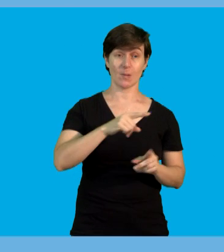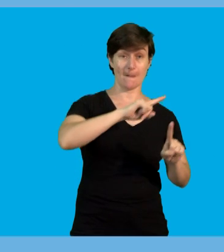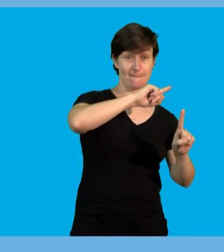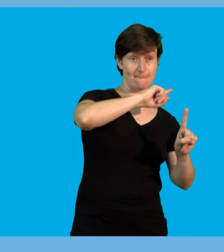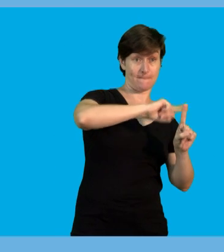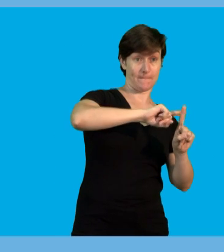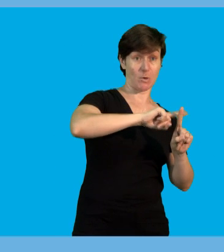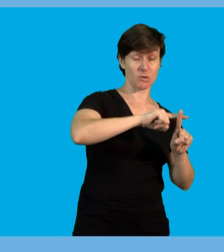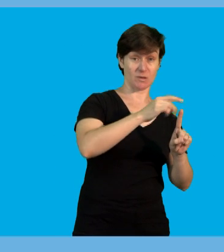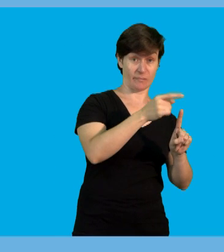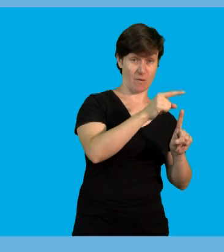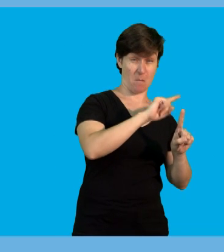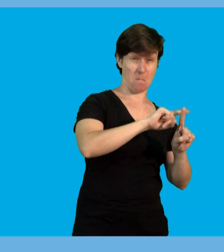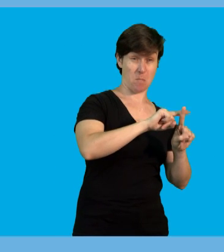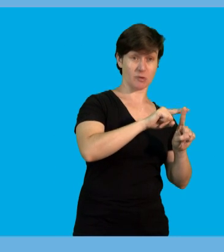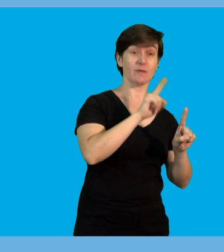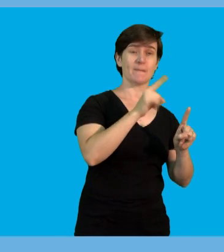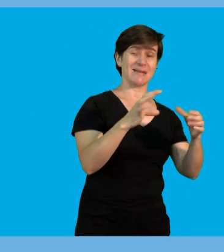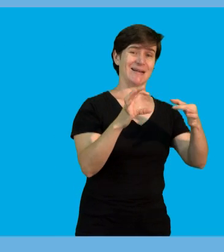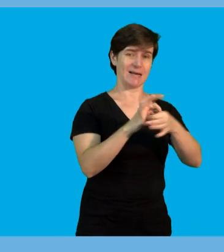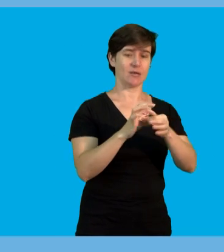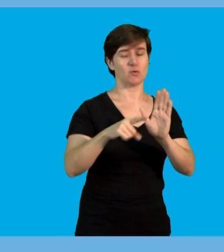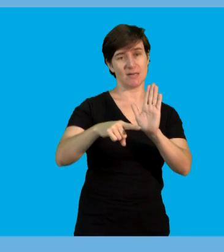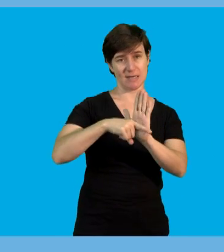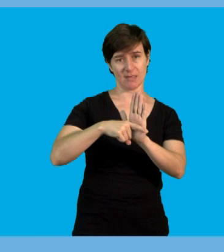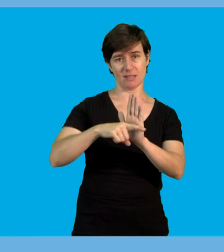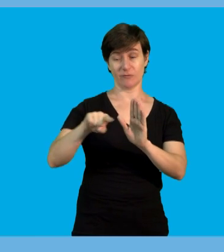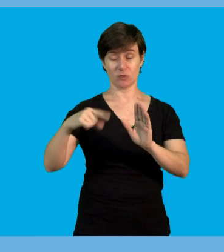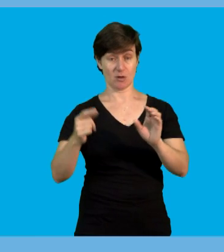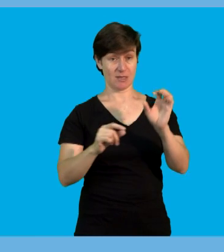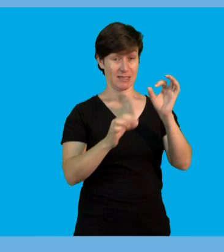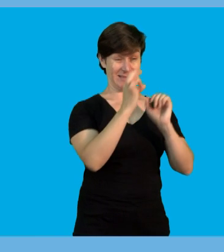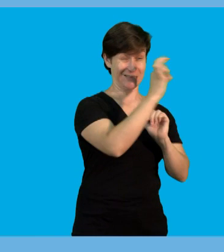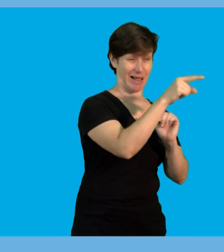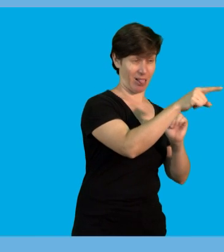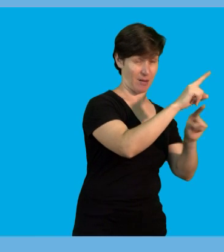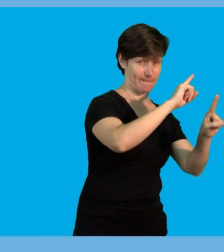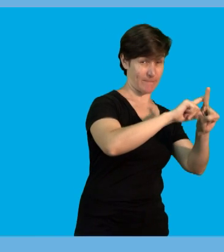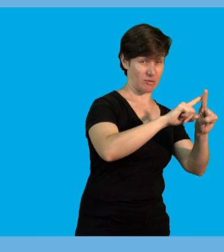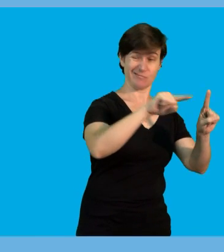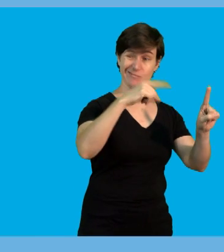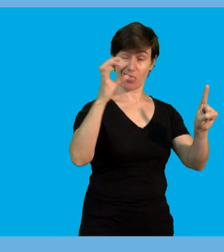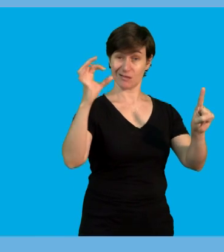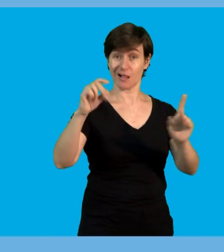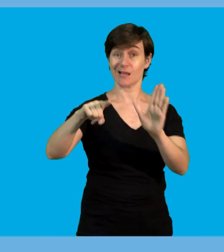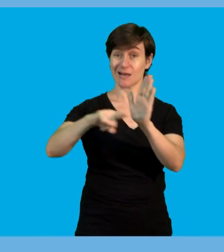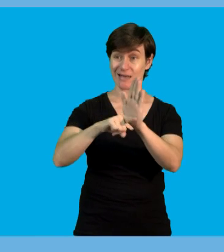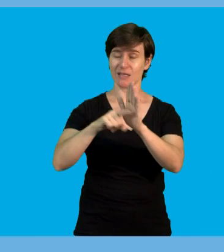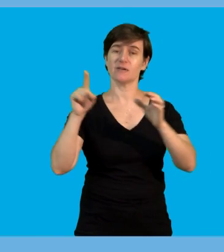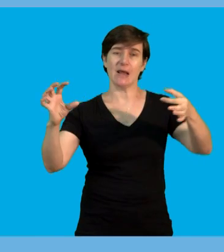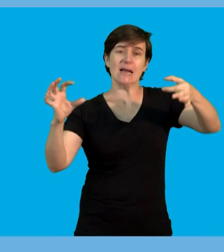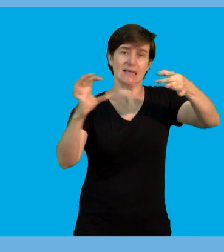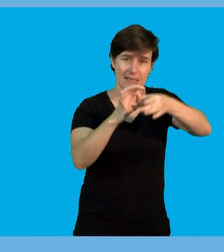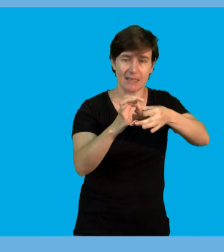connection, a positive pole is going to be connected to a negative pole of another cell. So one positive pole of one cell is going